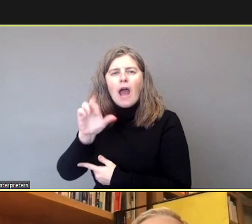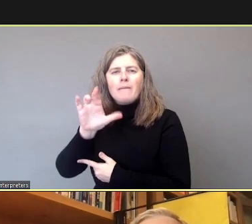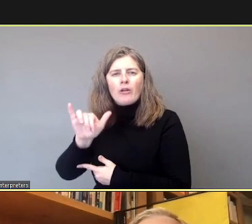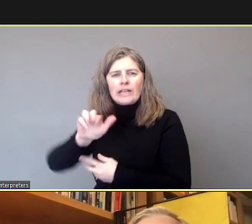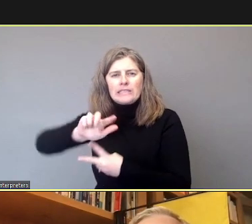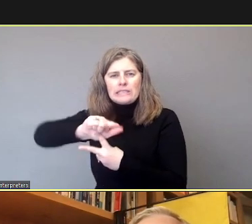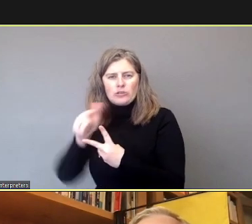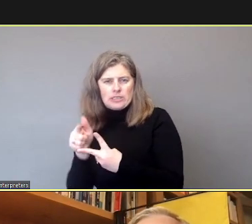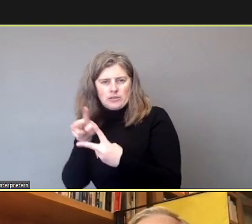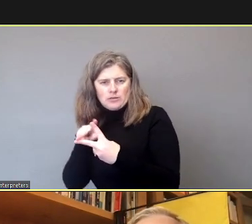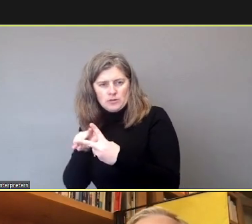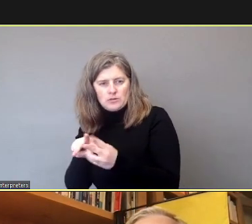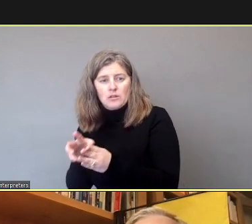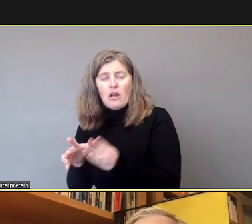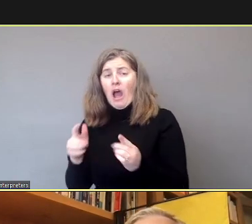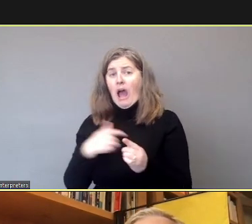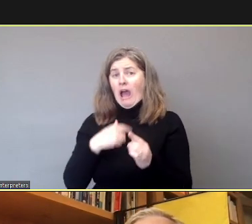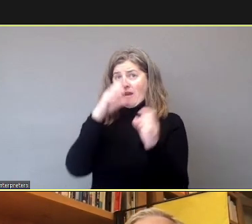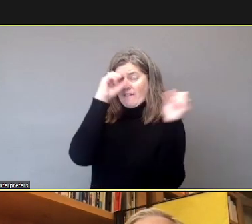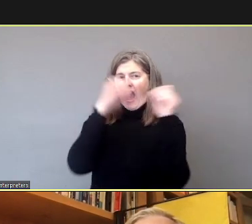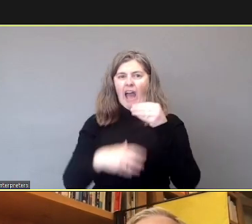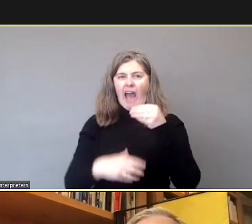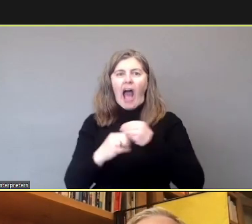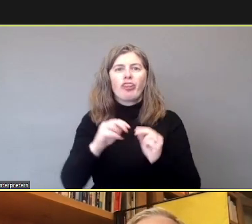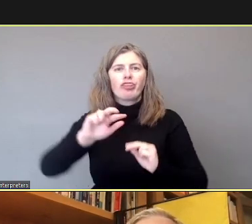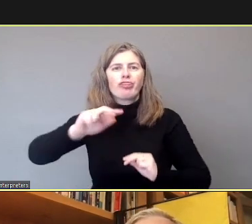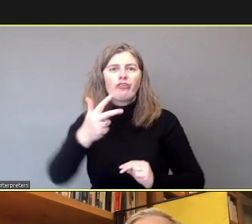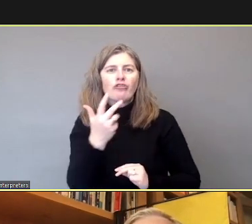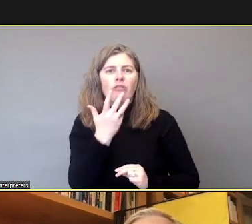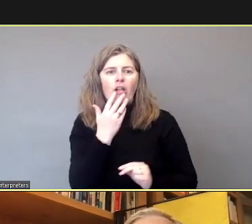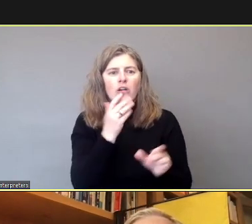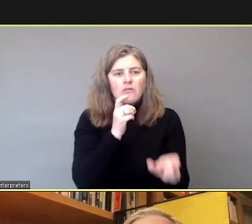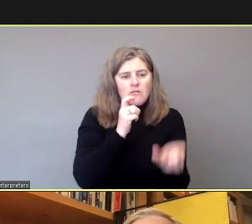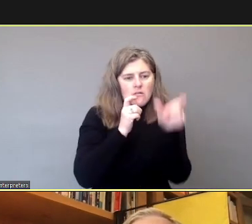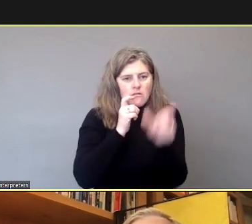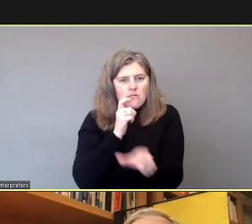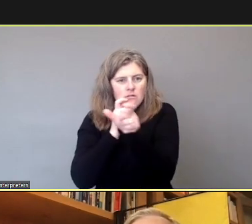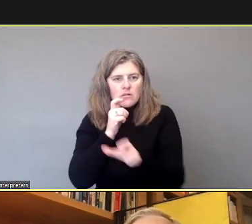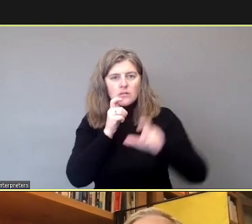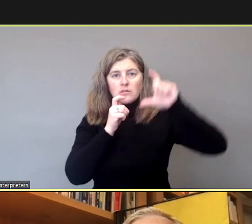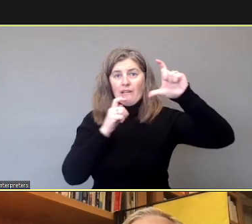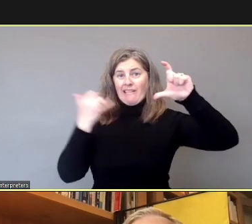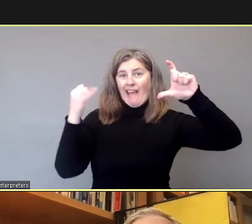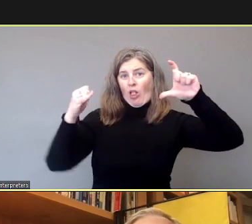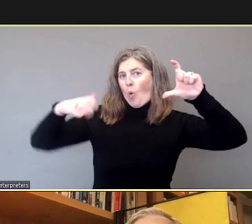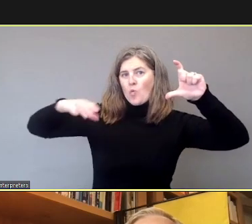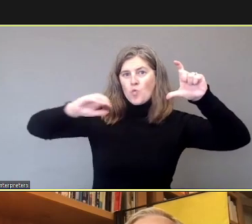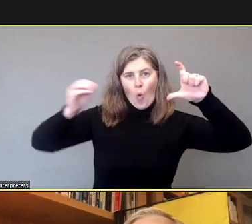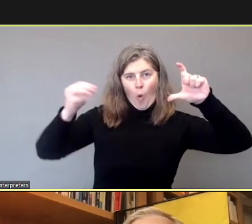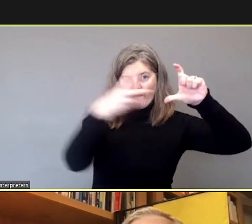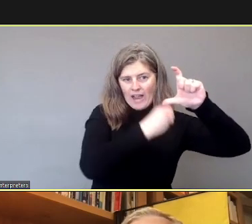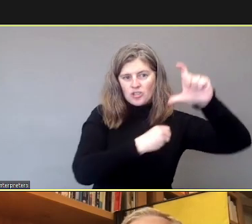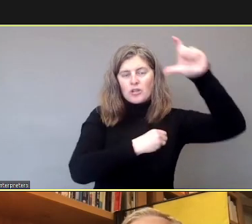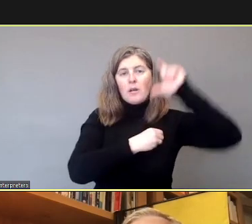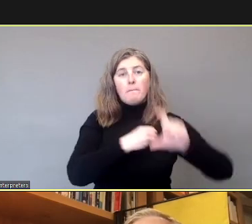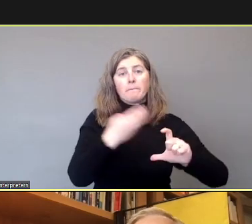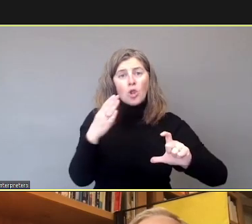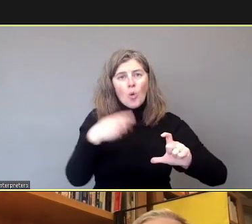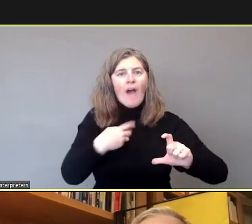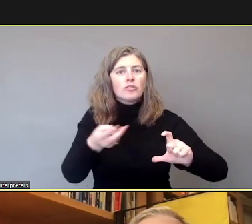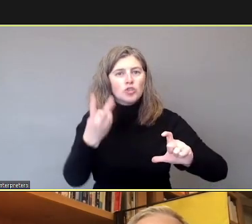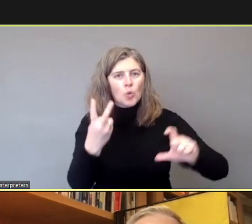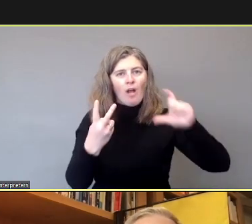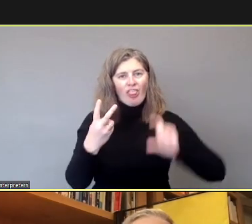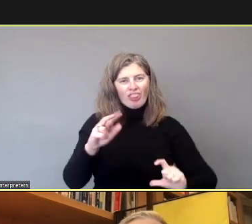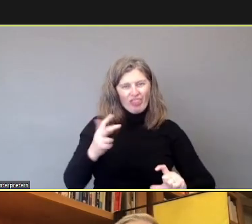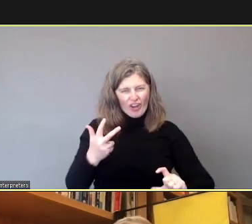report is we'd have an additional color. So we have unvaccinated, primary series, and boosted. And we have